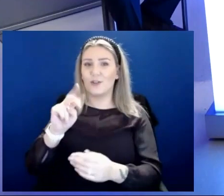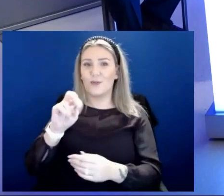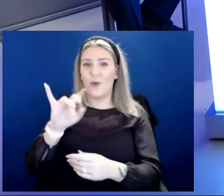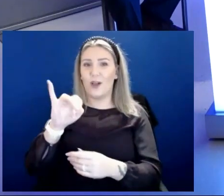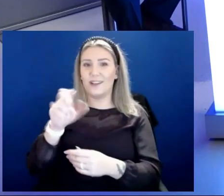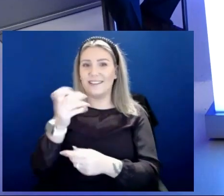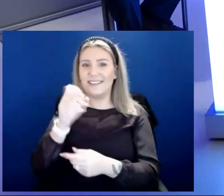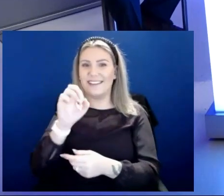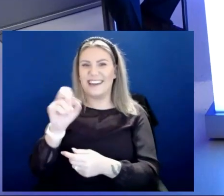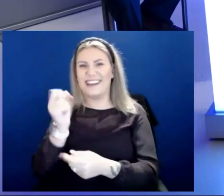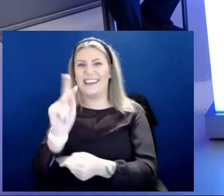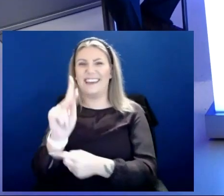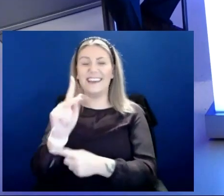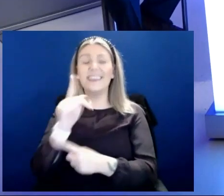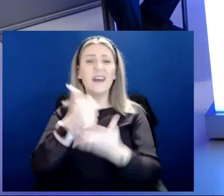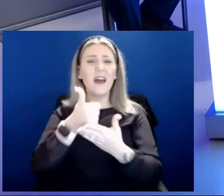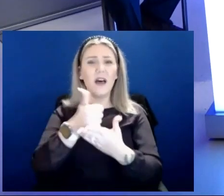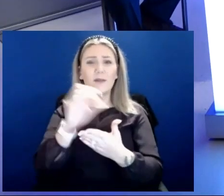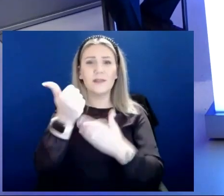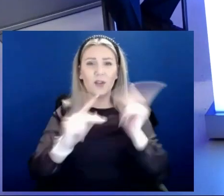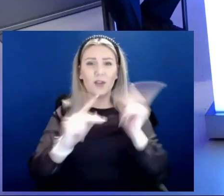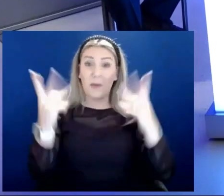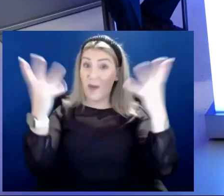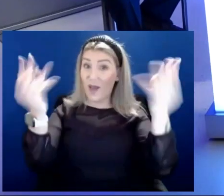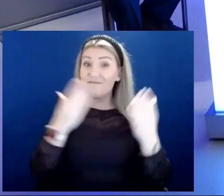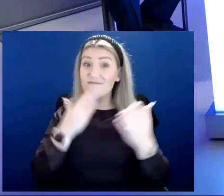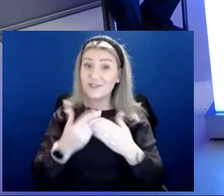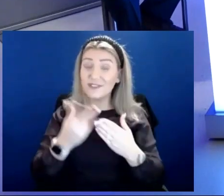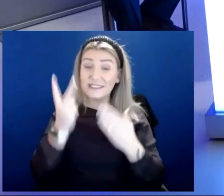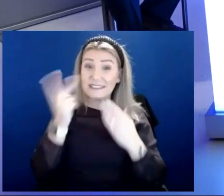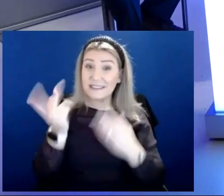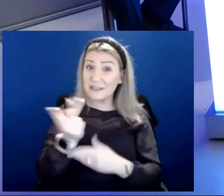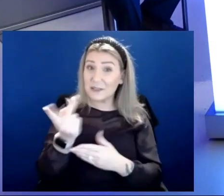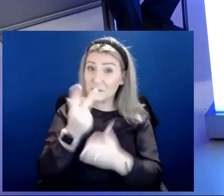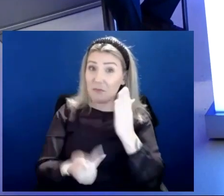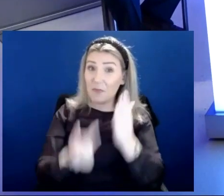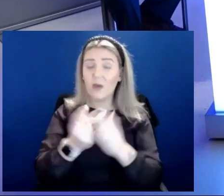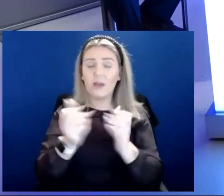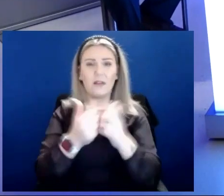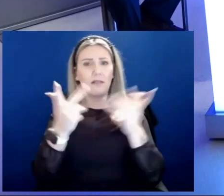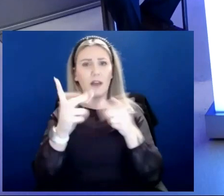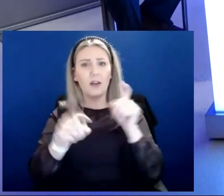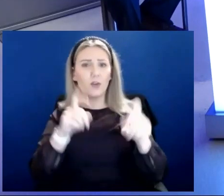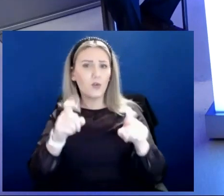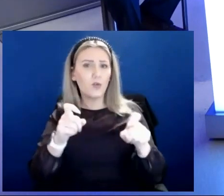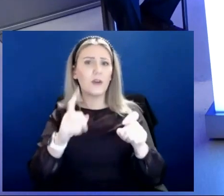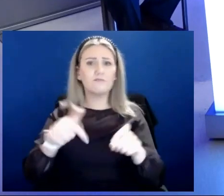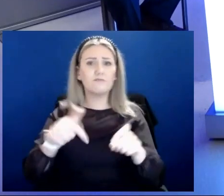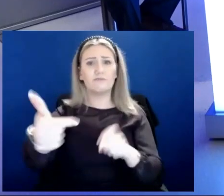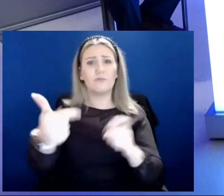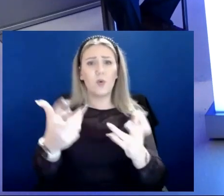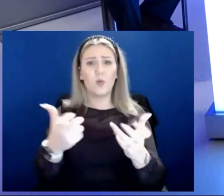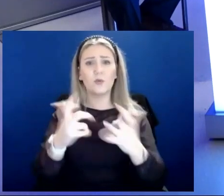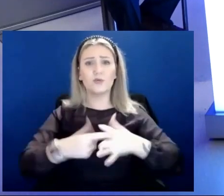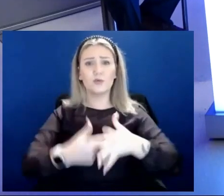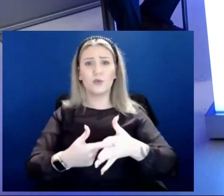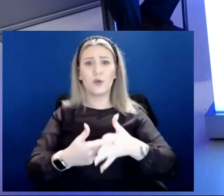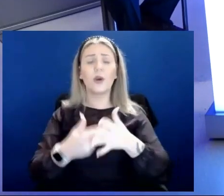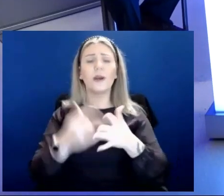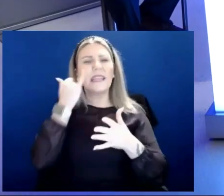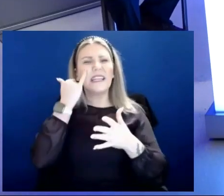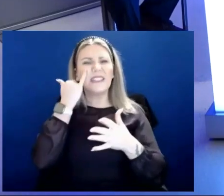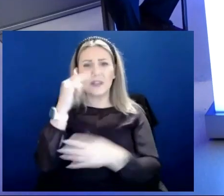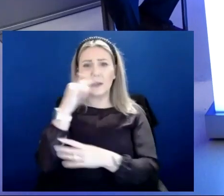doing today? Good, thank you. Good to see you both, and lots of questions. Dr. Lassen, I do want to start with you. If kids ask